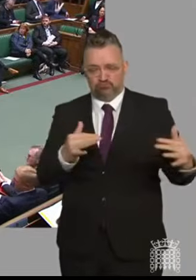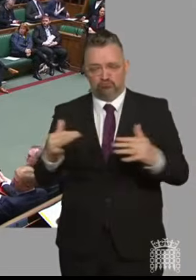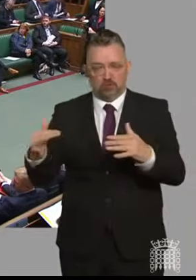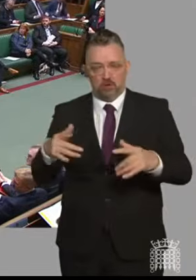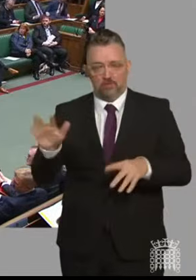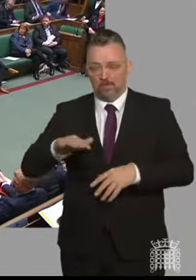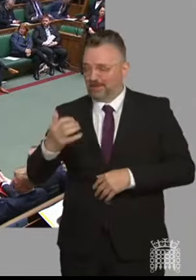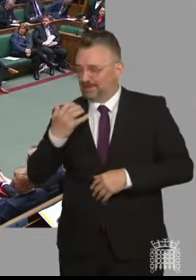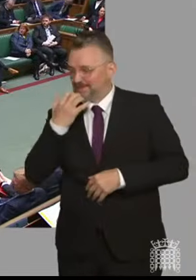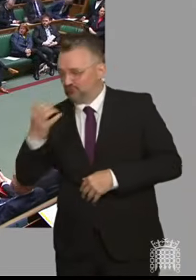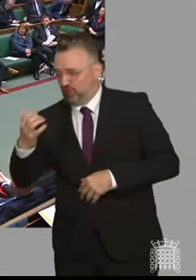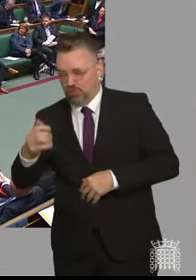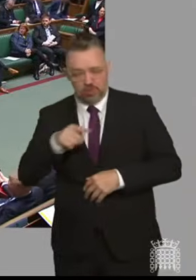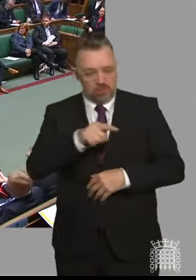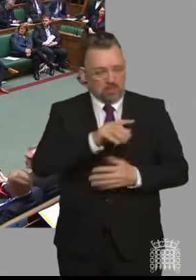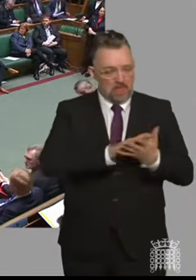Minister.